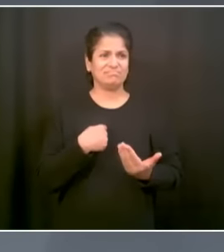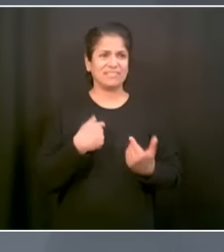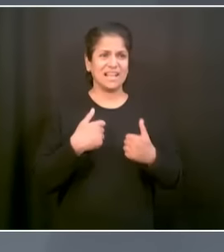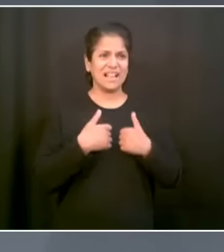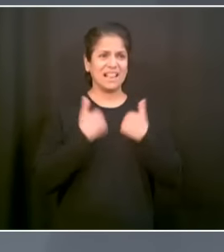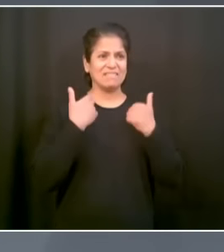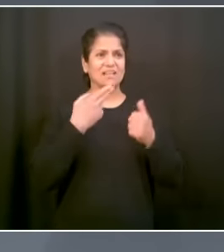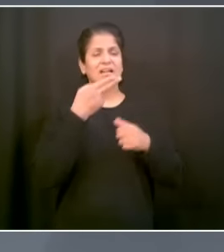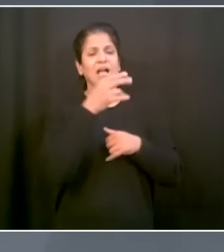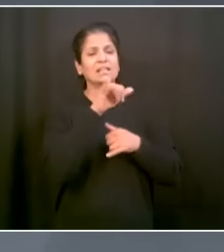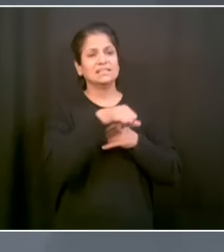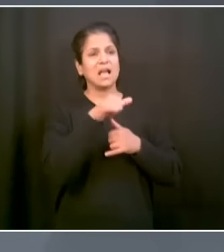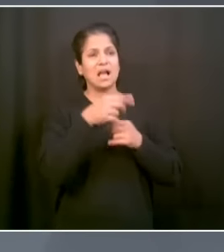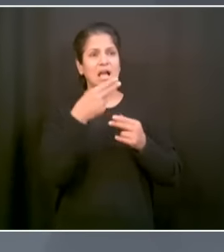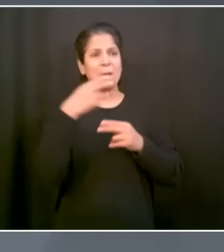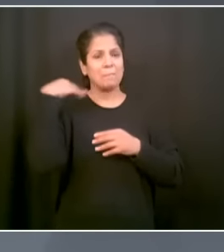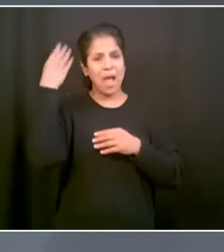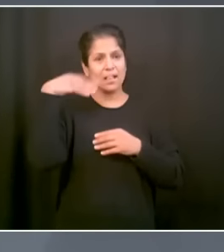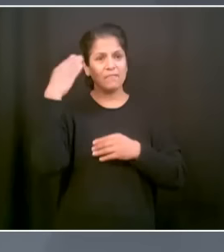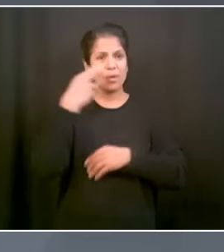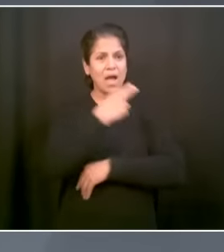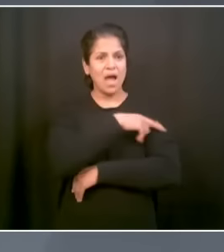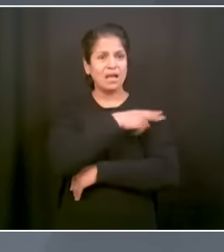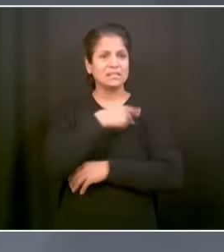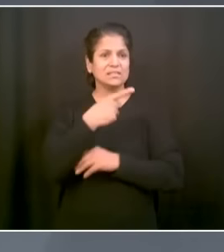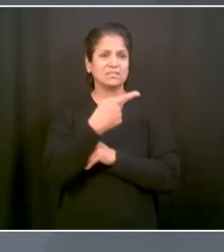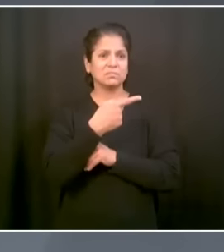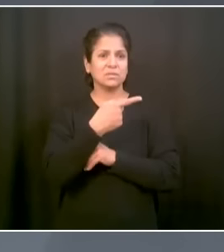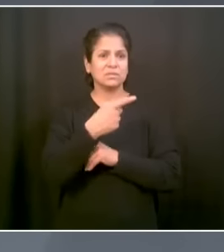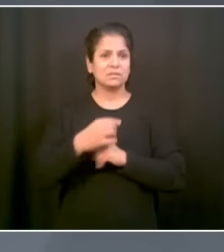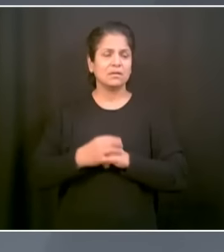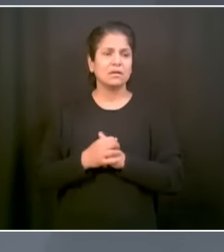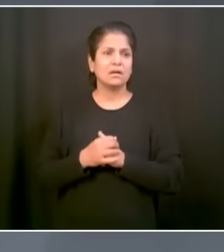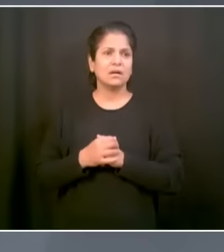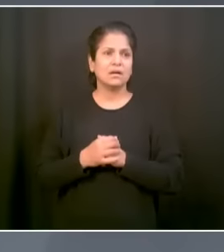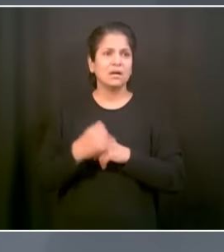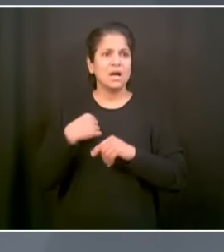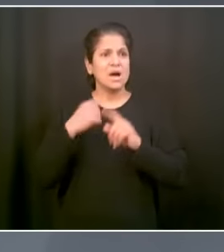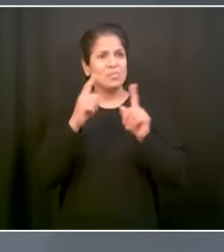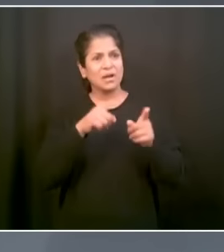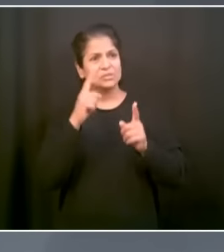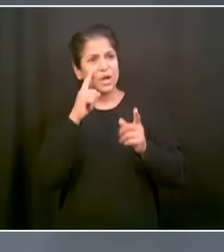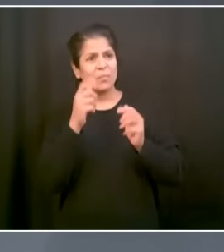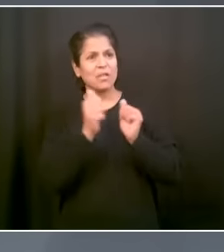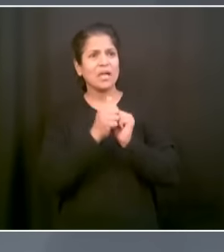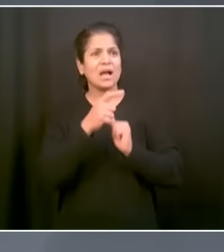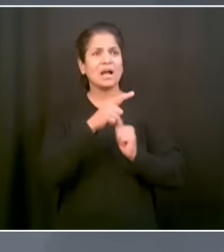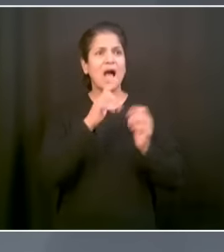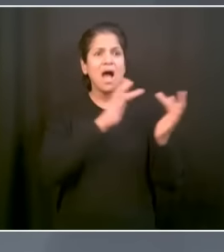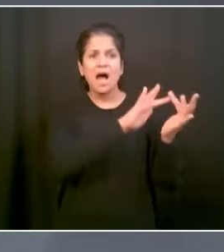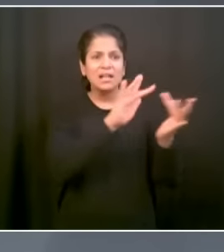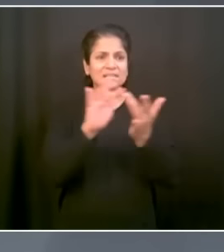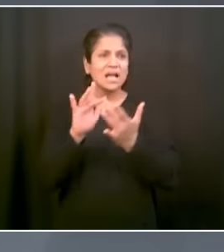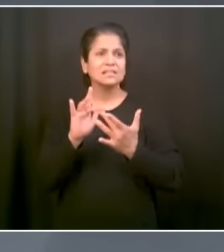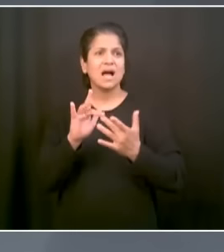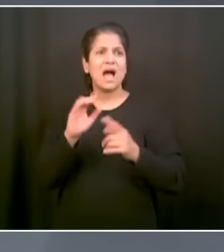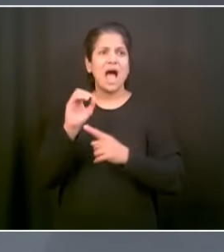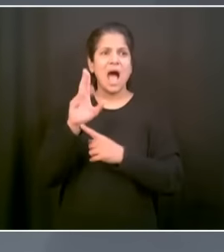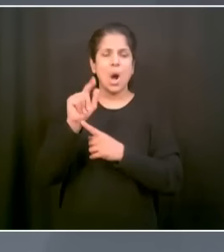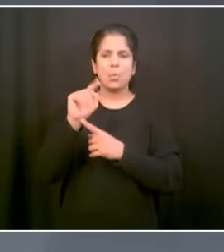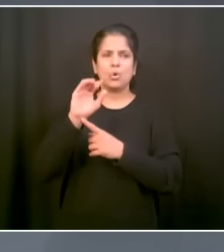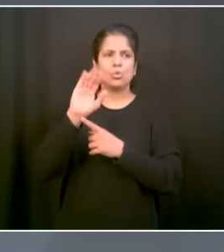then with our outreach workers who operate in the most frigid of conditions. 3 workers